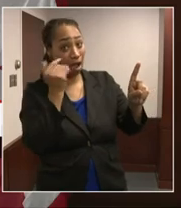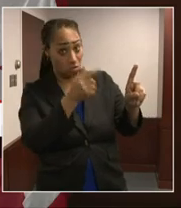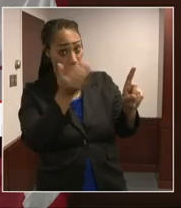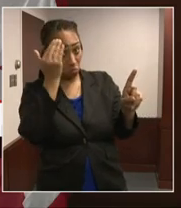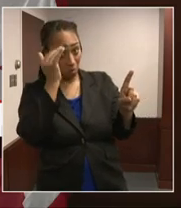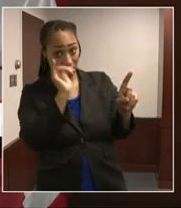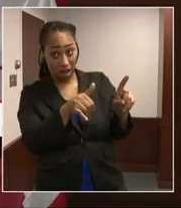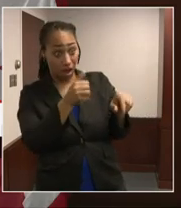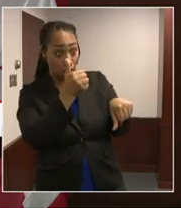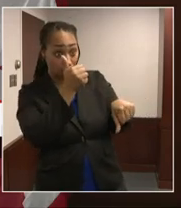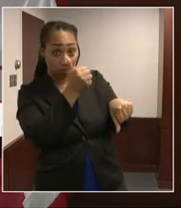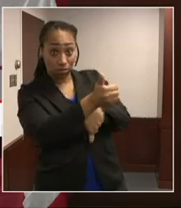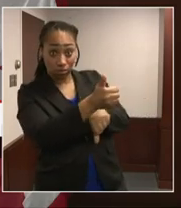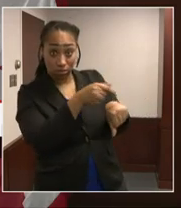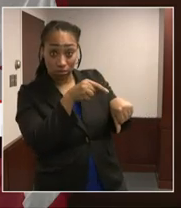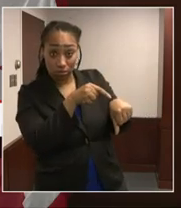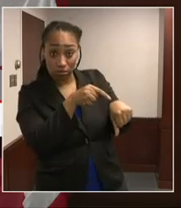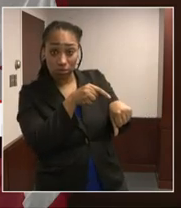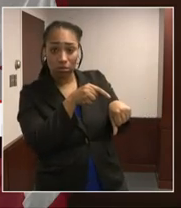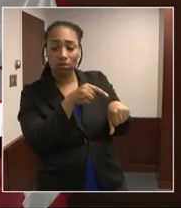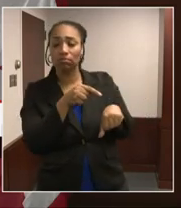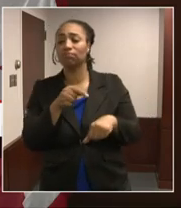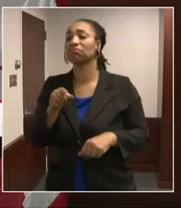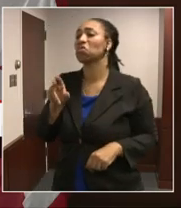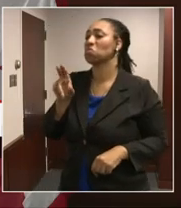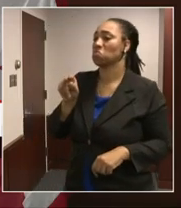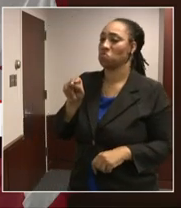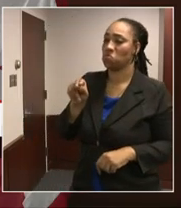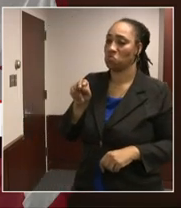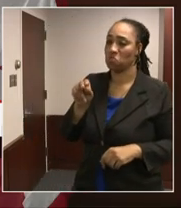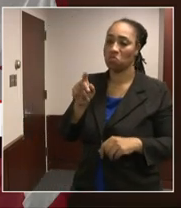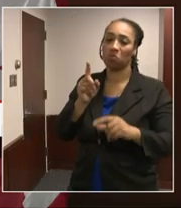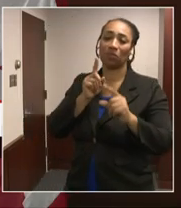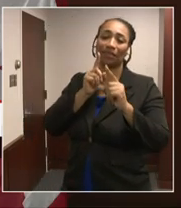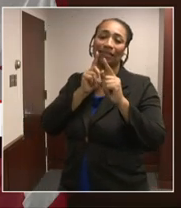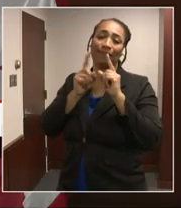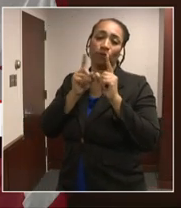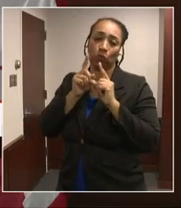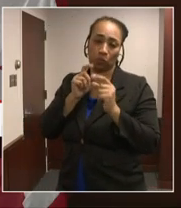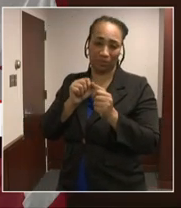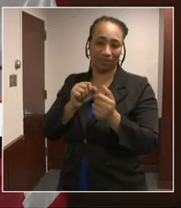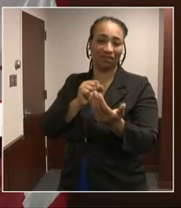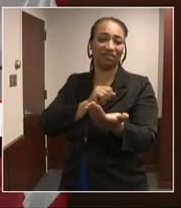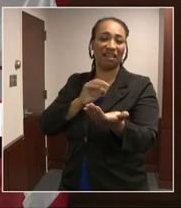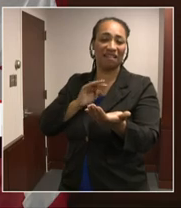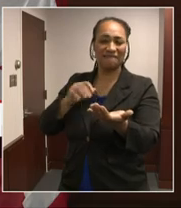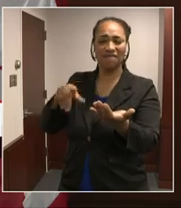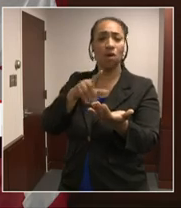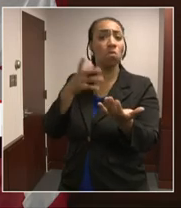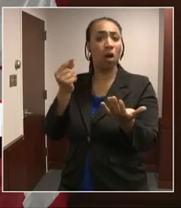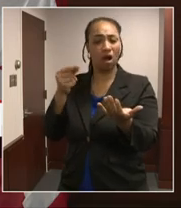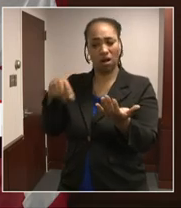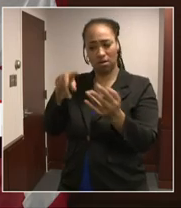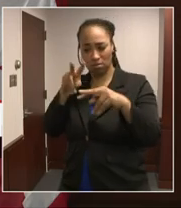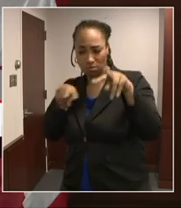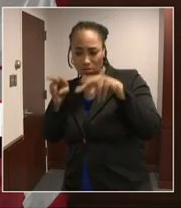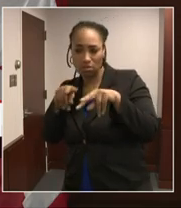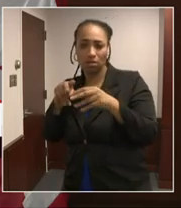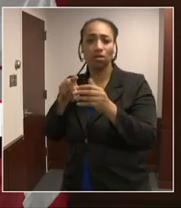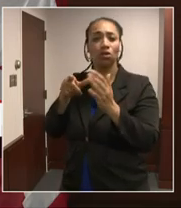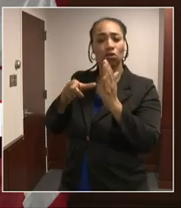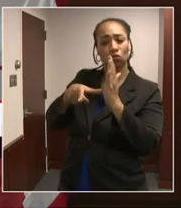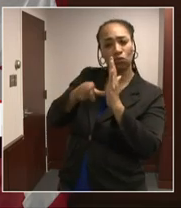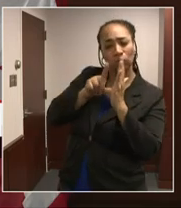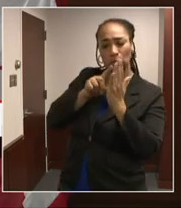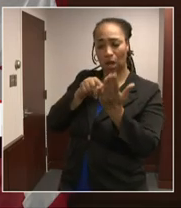of our interviews with staff during the review, the risk management review that I mentioned. And then if I could